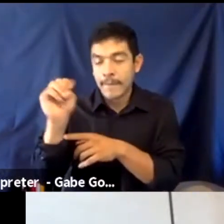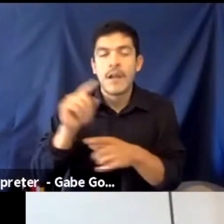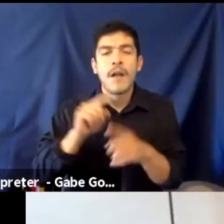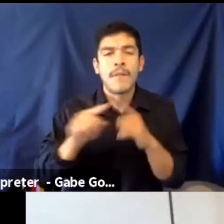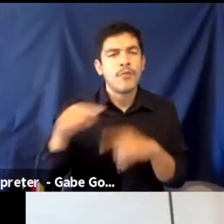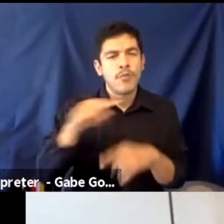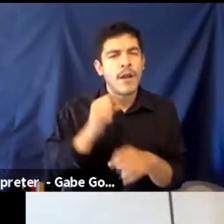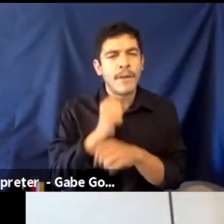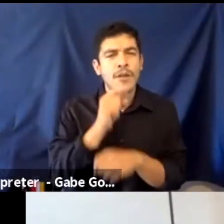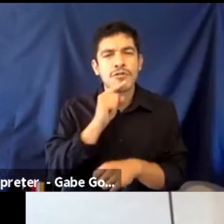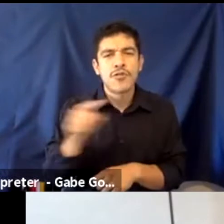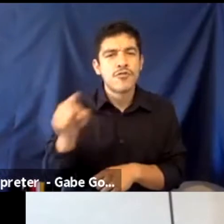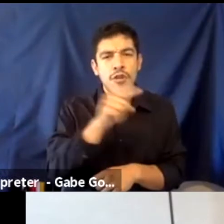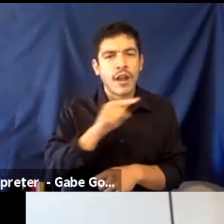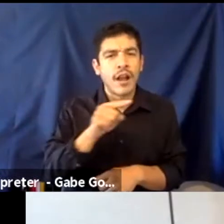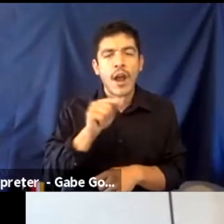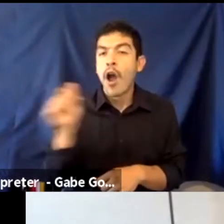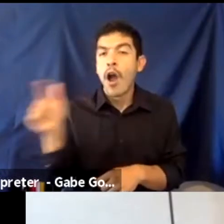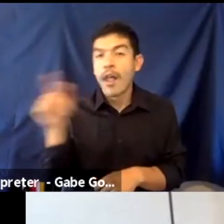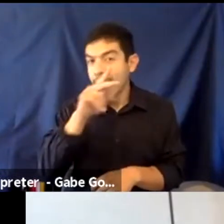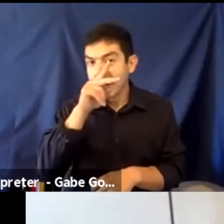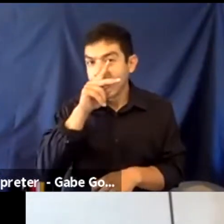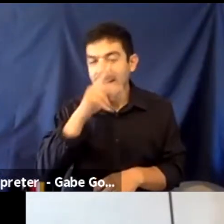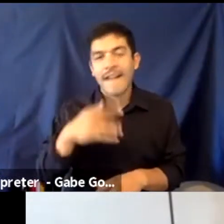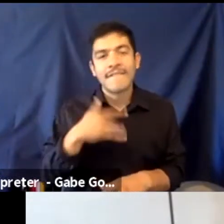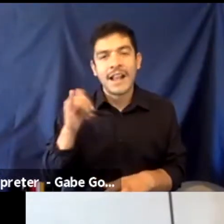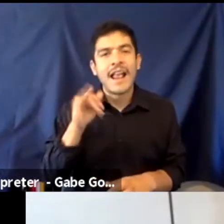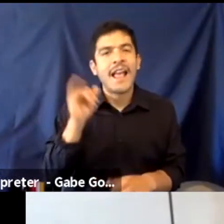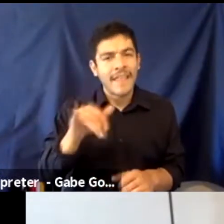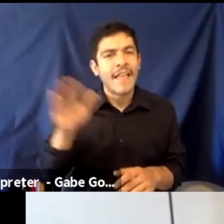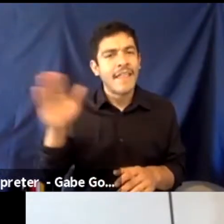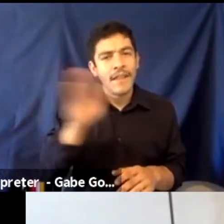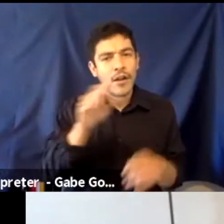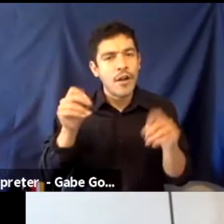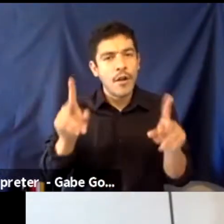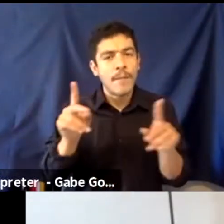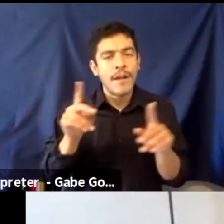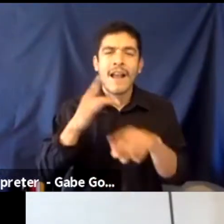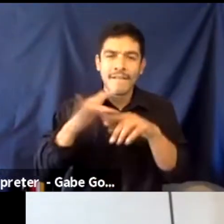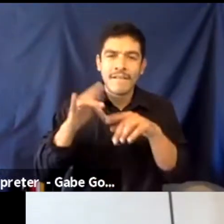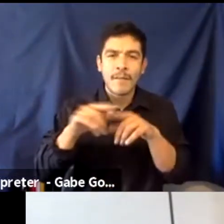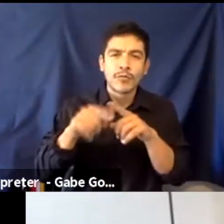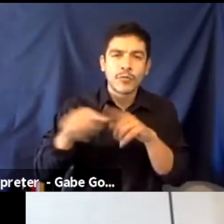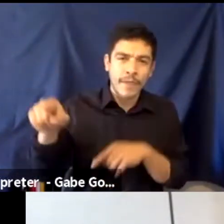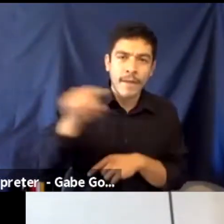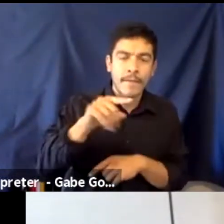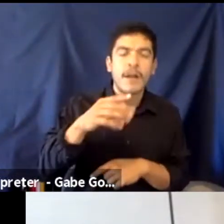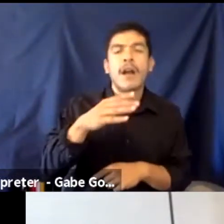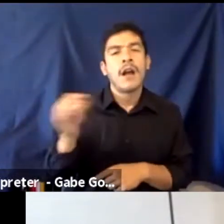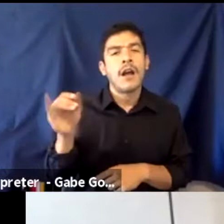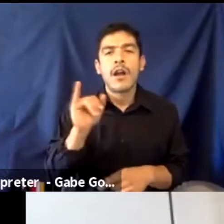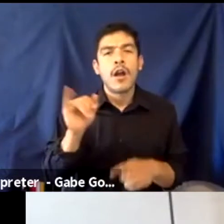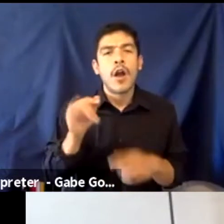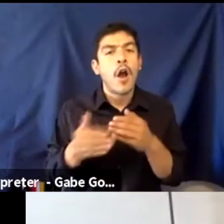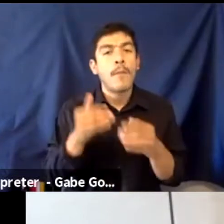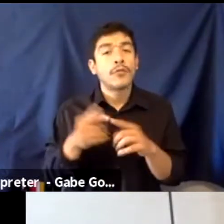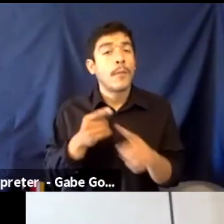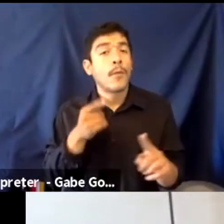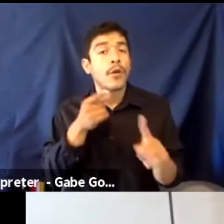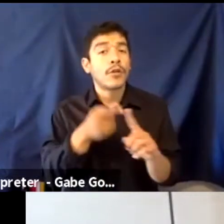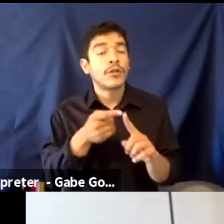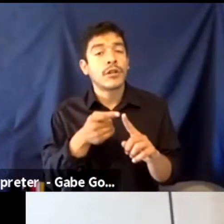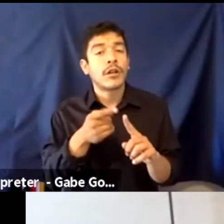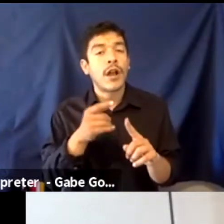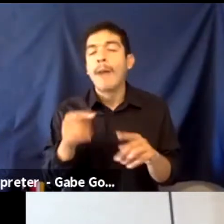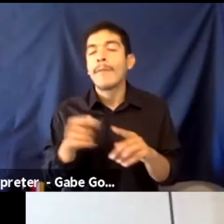make sure that all people, all kids feel like that's an opportunity available to them. And almost to the person